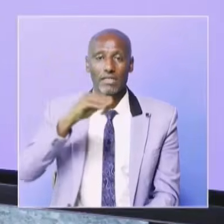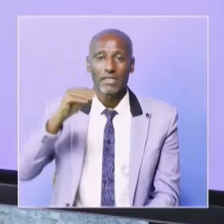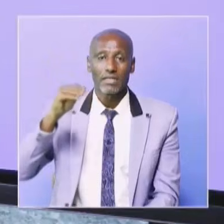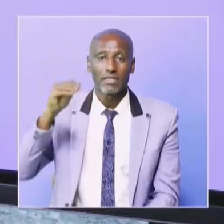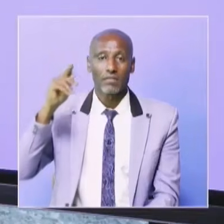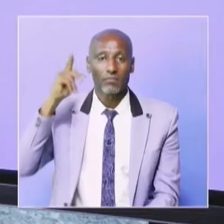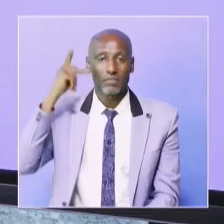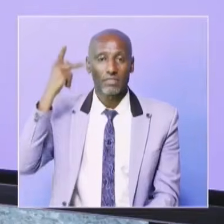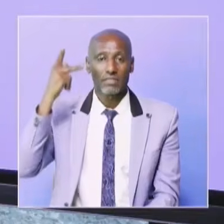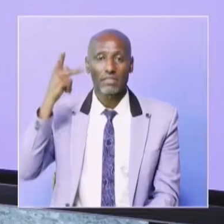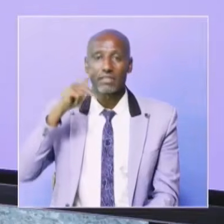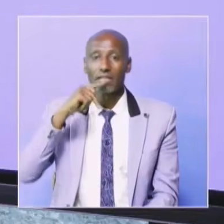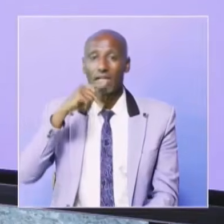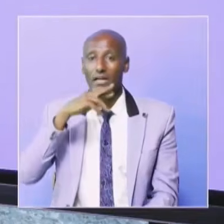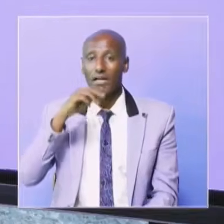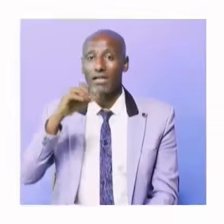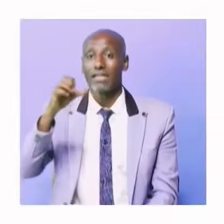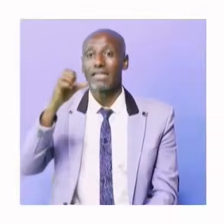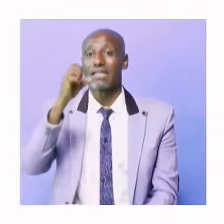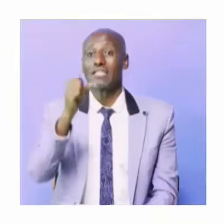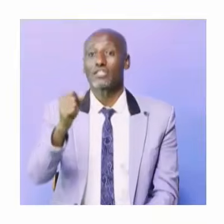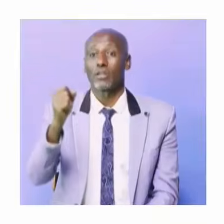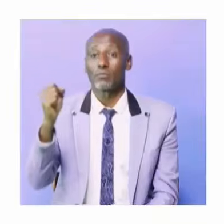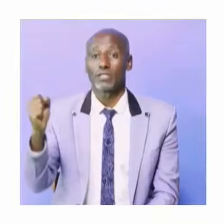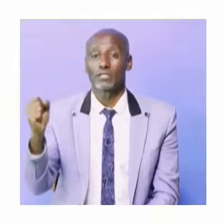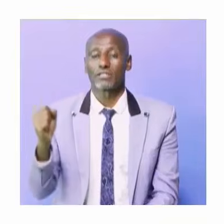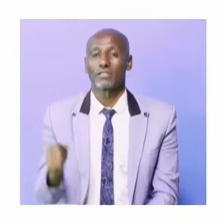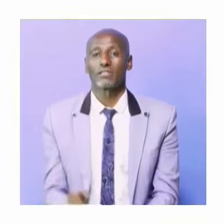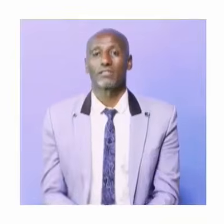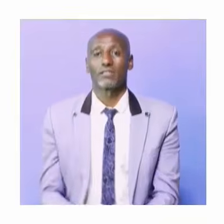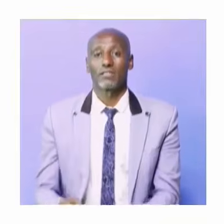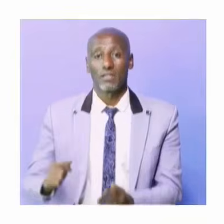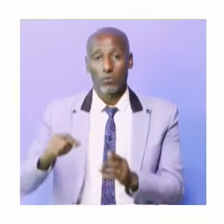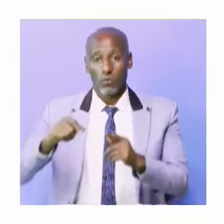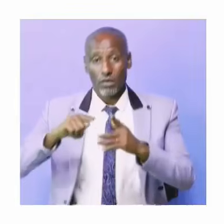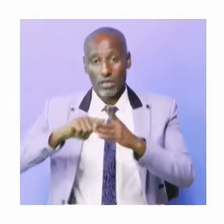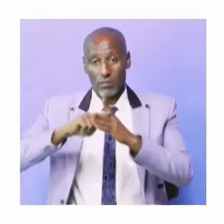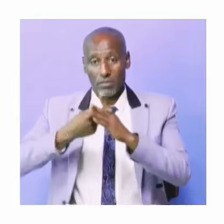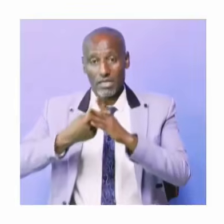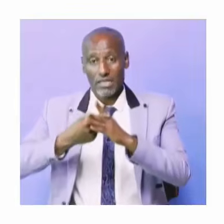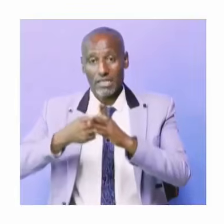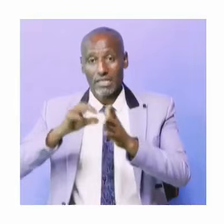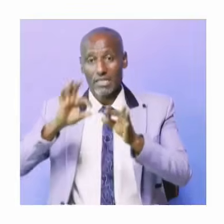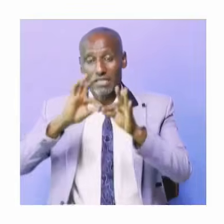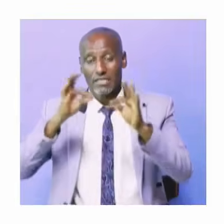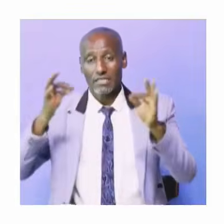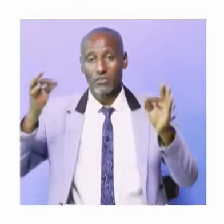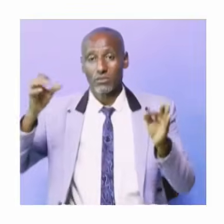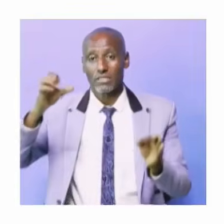sentence? They are subjects. Very good. So we begin our sentence with a subject.